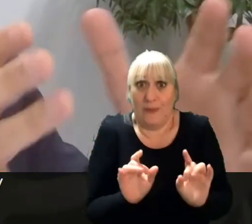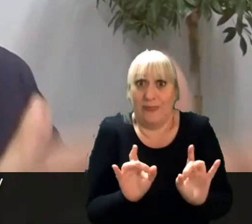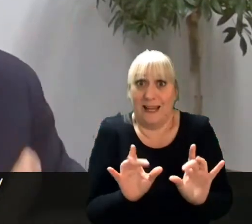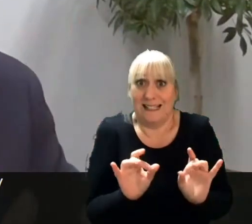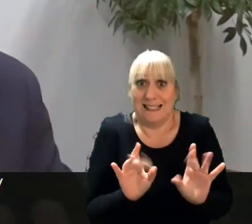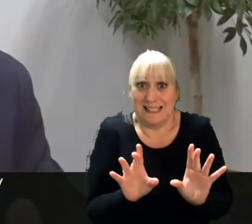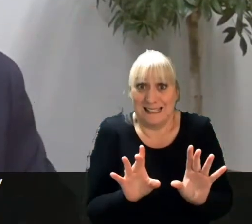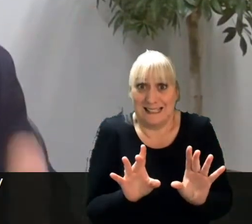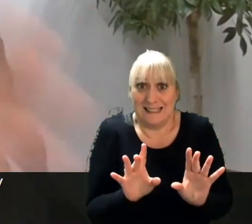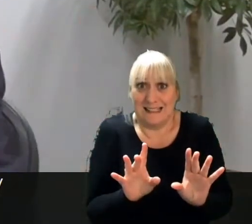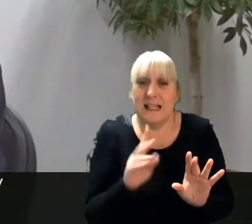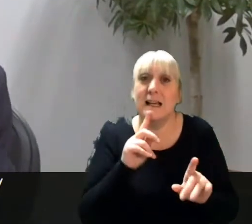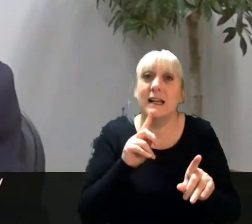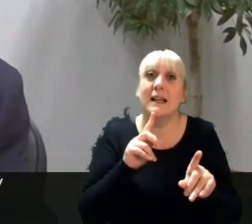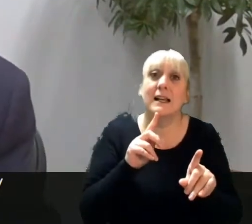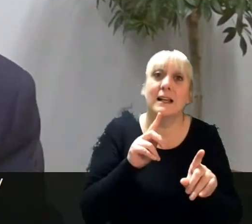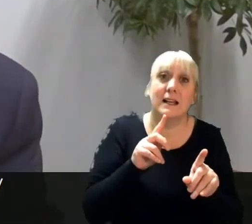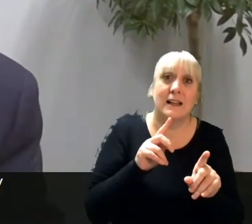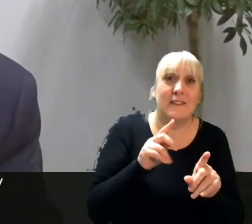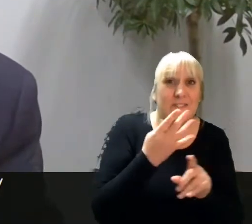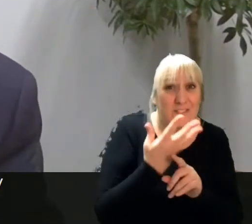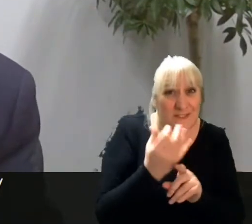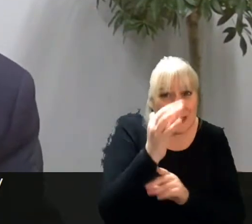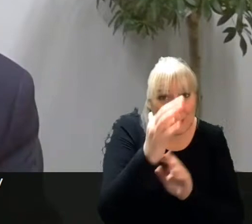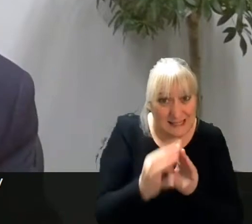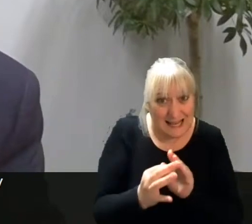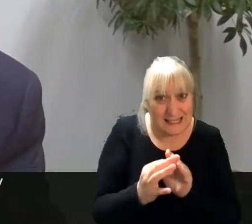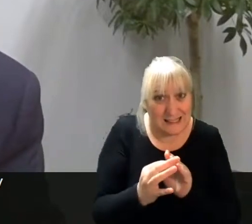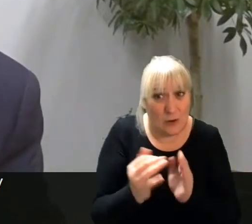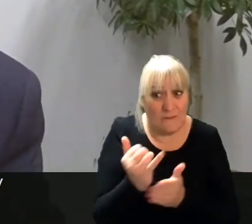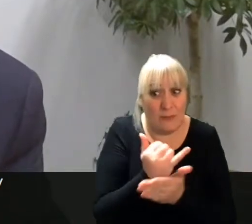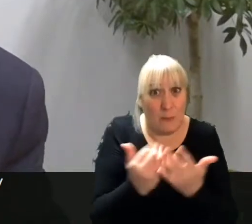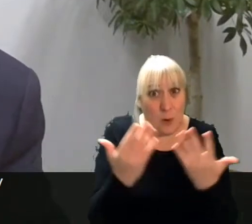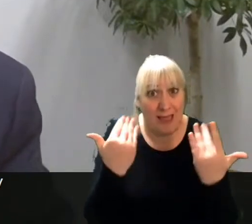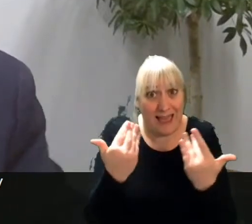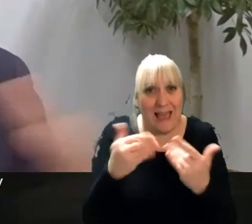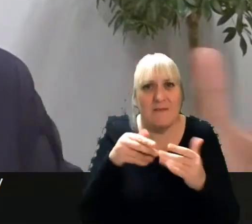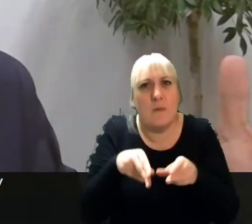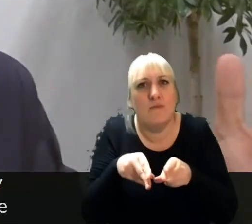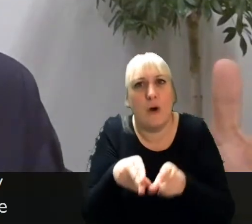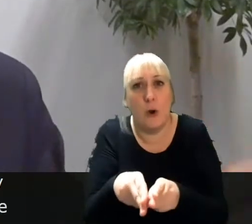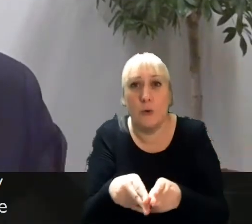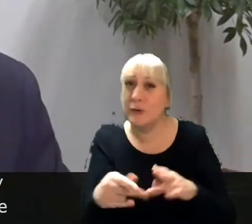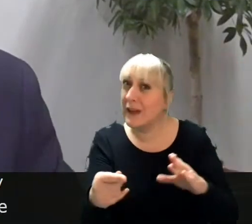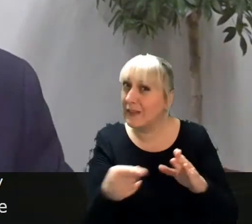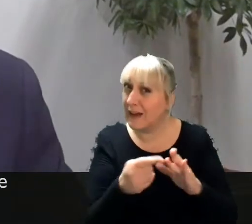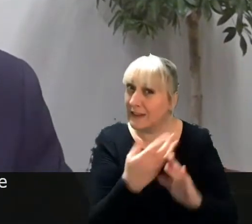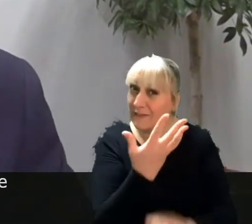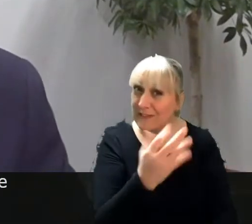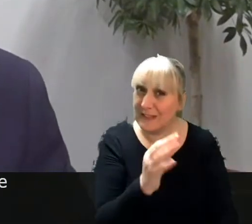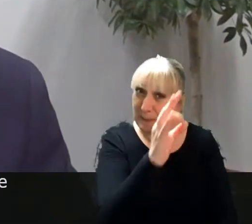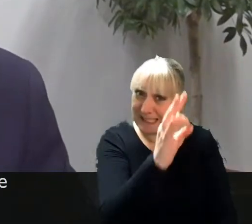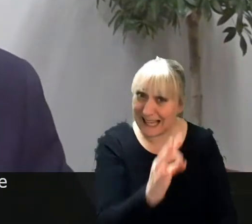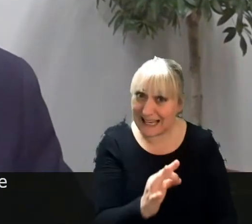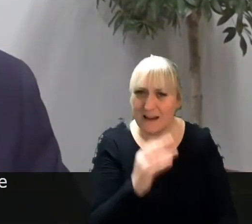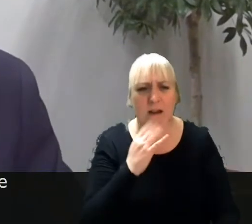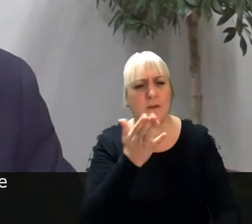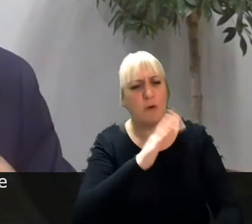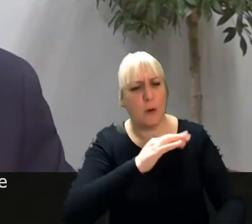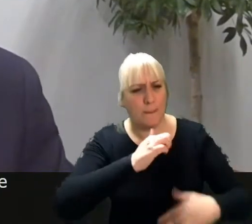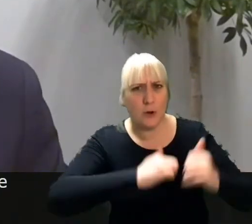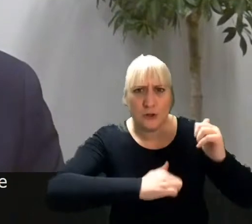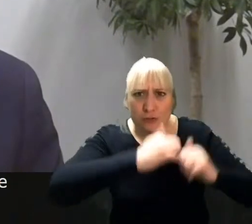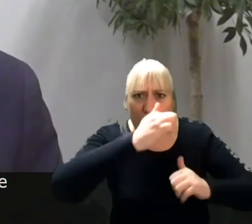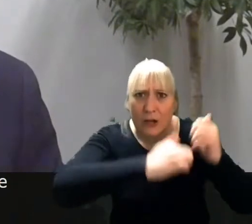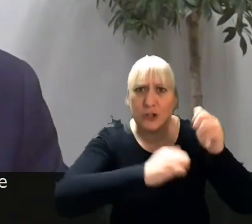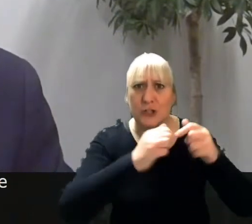air comes from road. The other 50% comes from buildings, construction, the River Thames. I've got no power over those sorts of things, so I'm lobbying